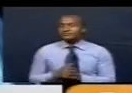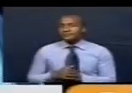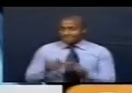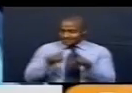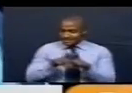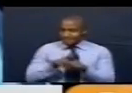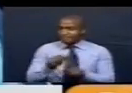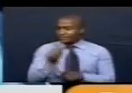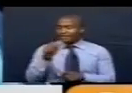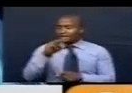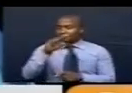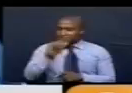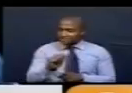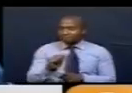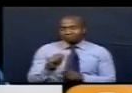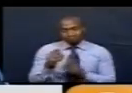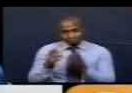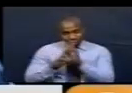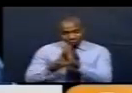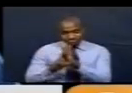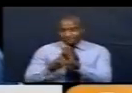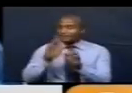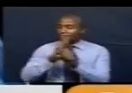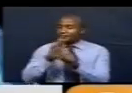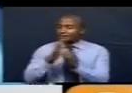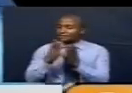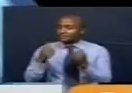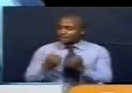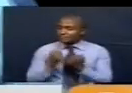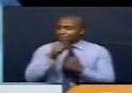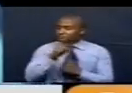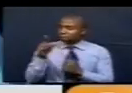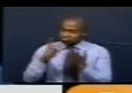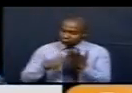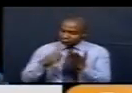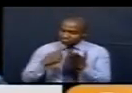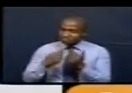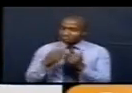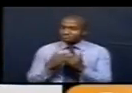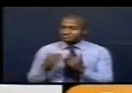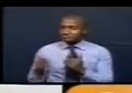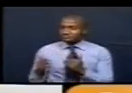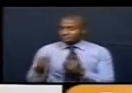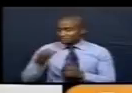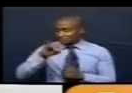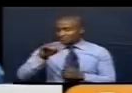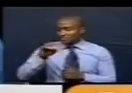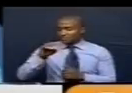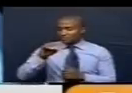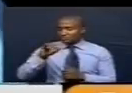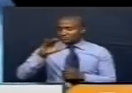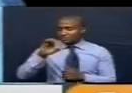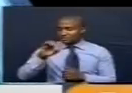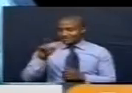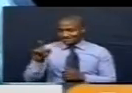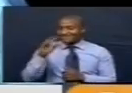assembly representatives. And so a lot going on, results are trickling in, as you say there. Joyce Laboso, the Deputy Speaker of the National